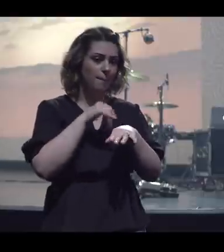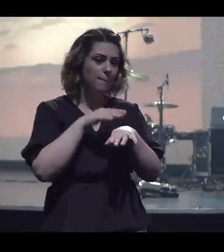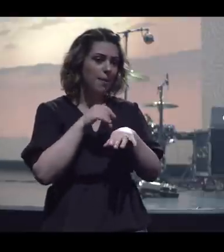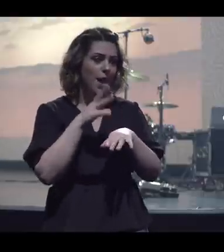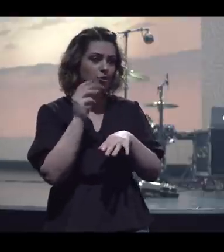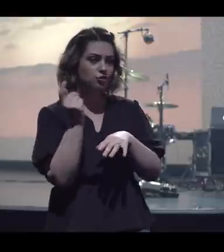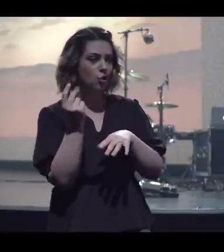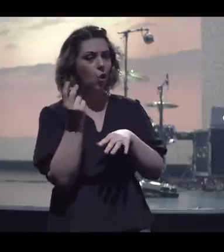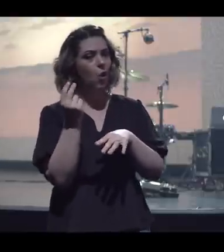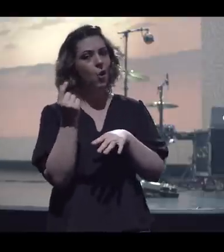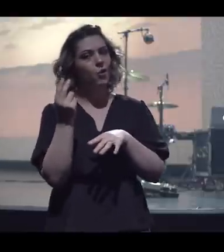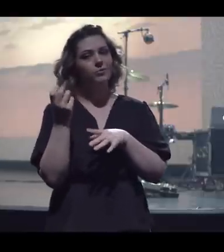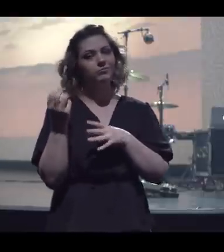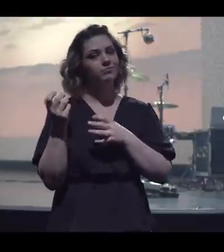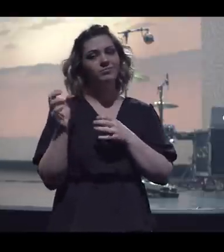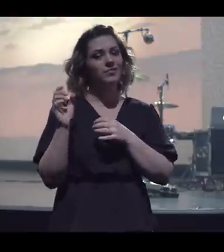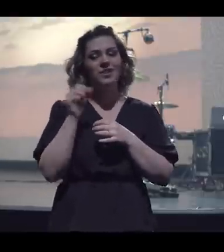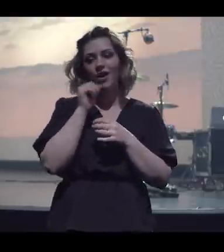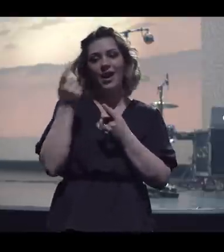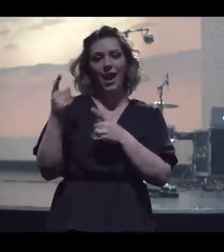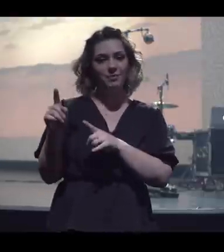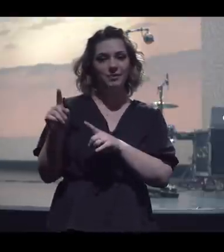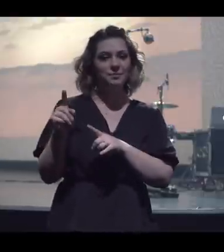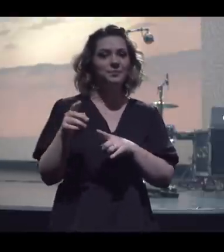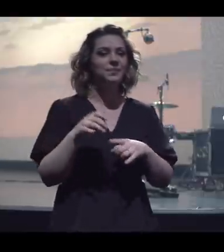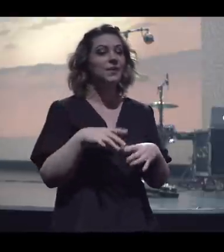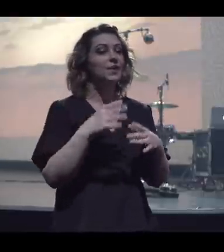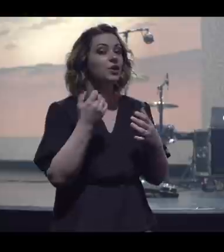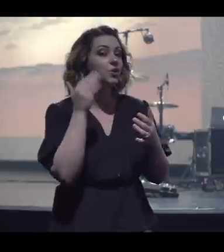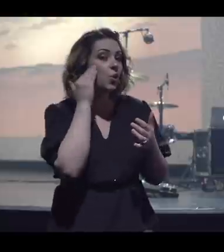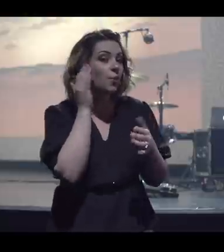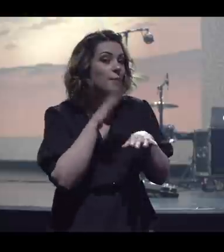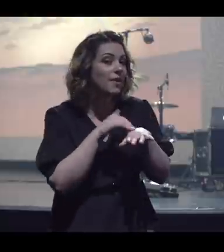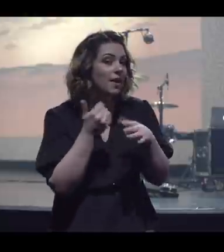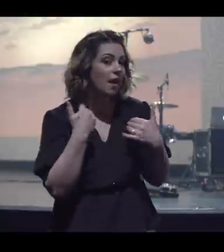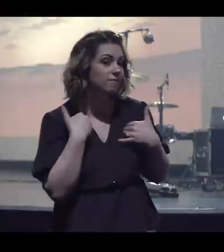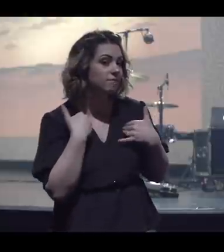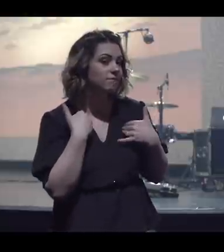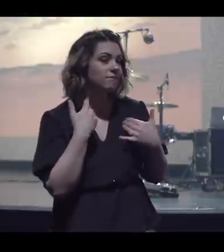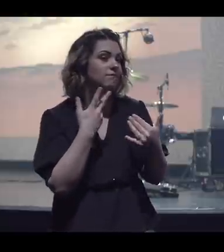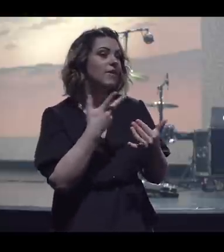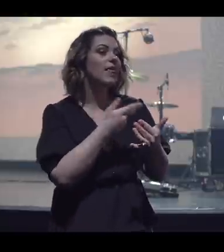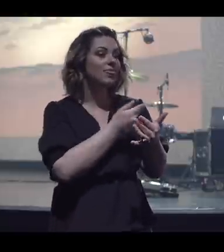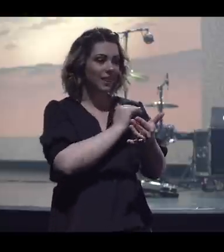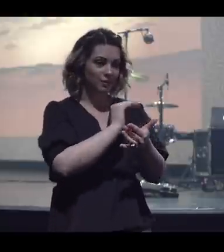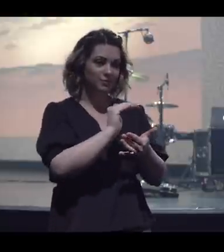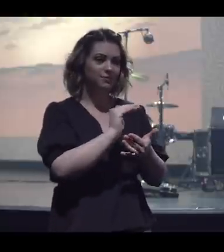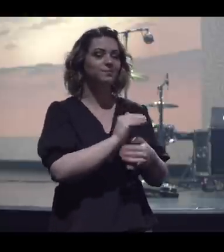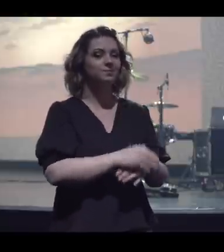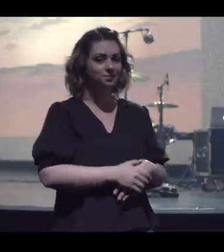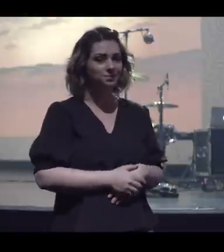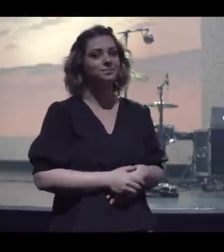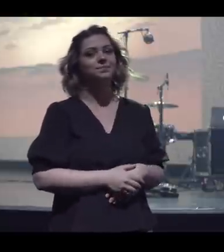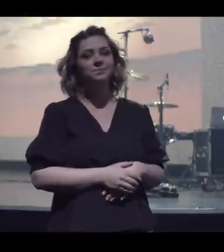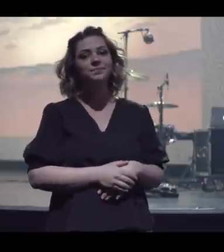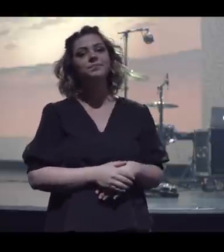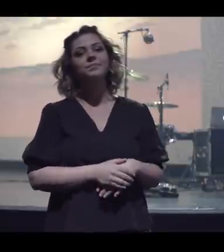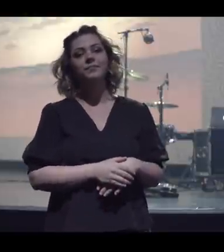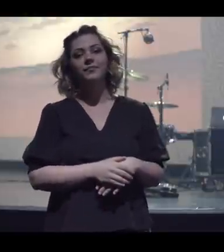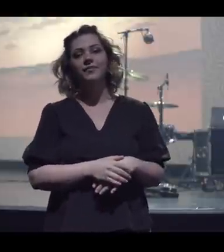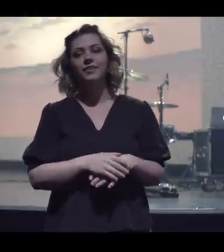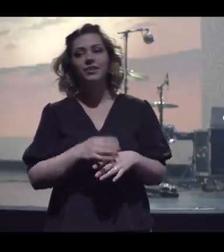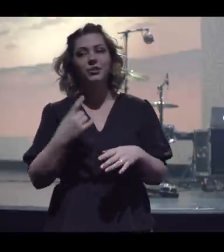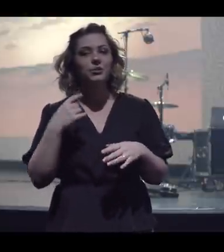animals. I agree. But they didn't have pet dogs. You know what they had? Pet lambs. And you can see